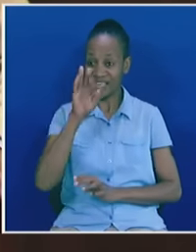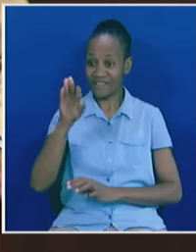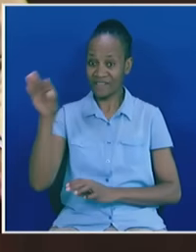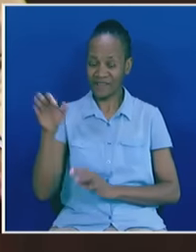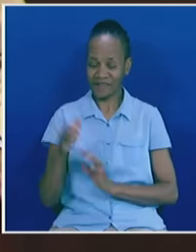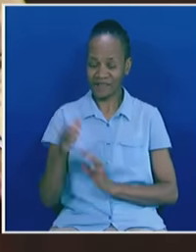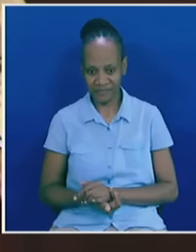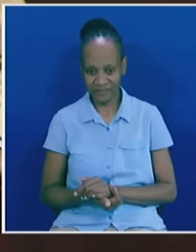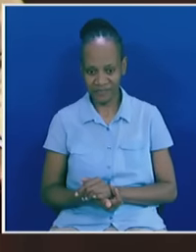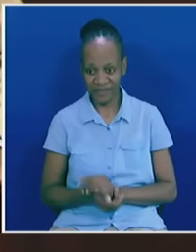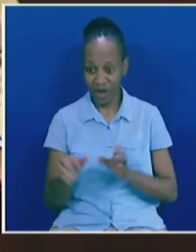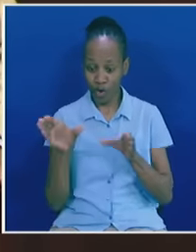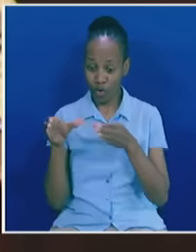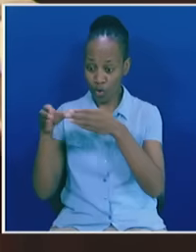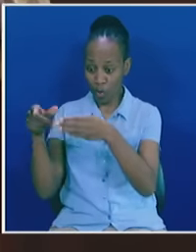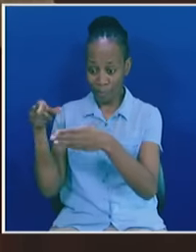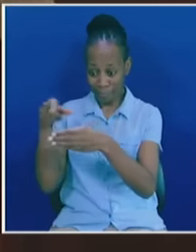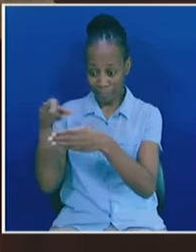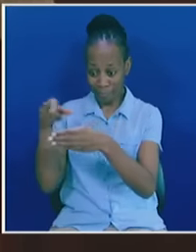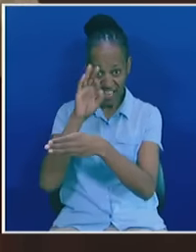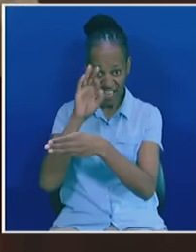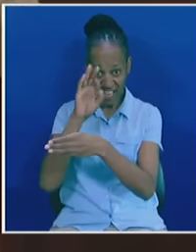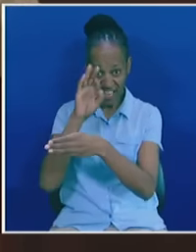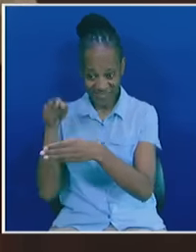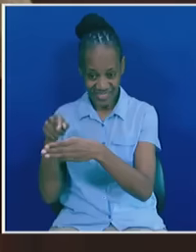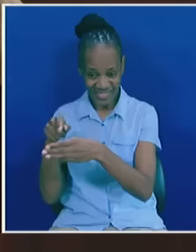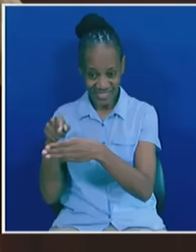is not an organization that can be a